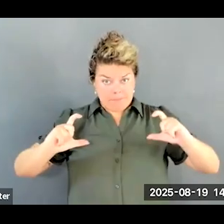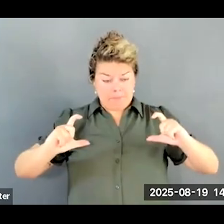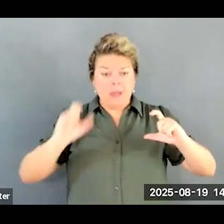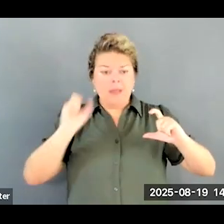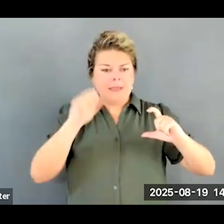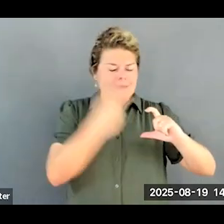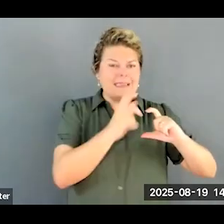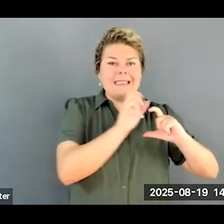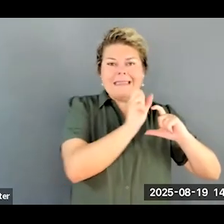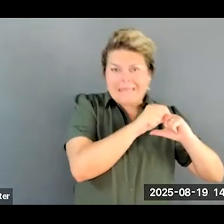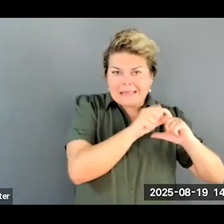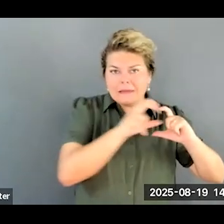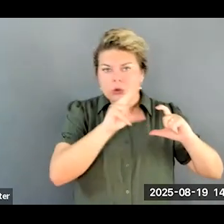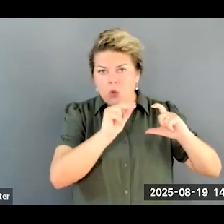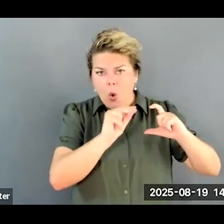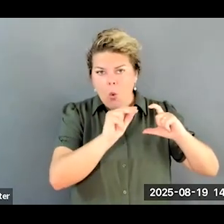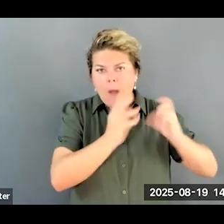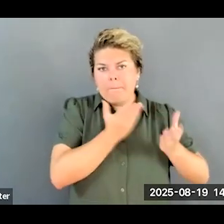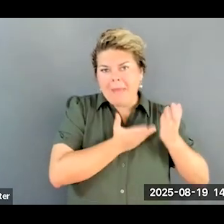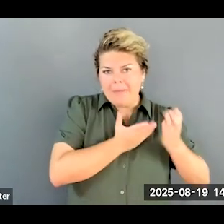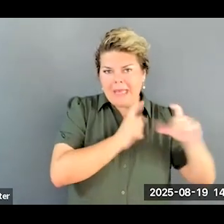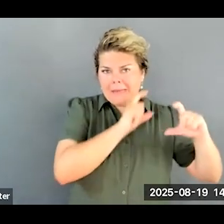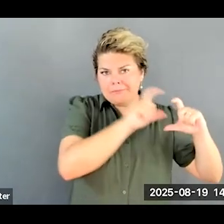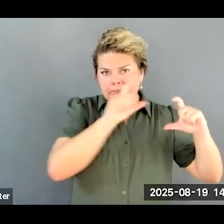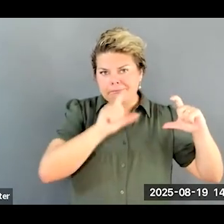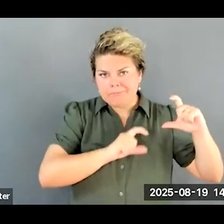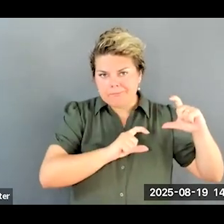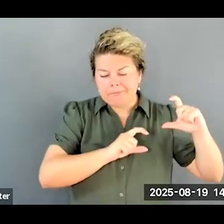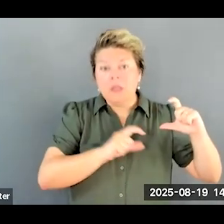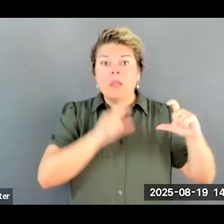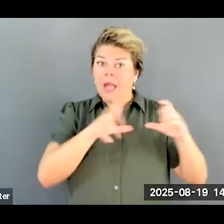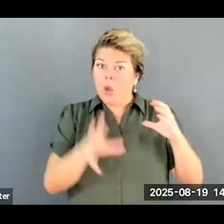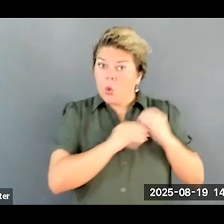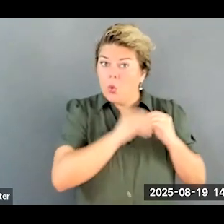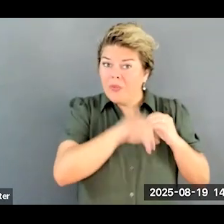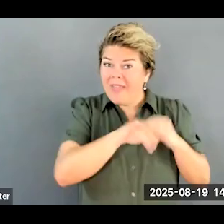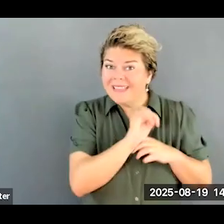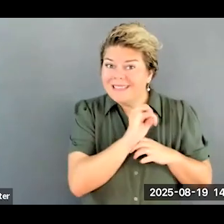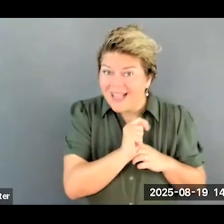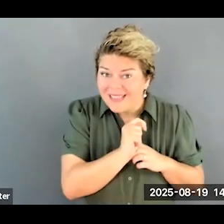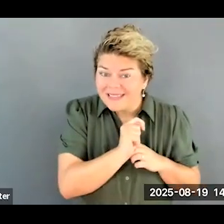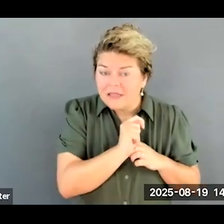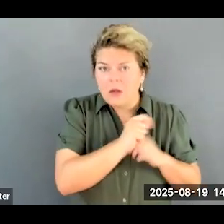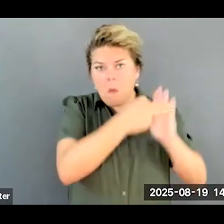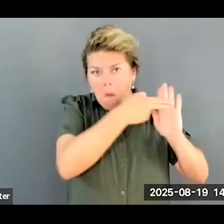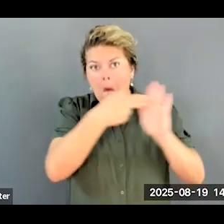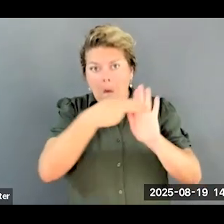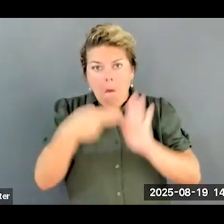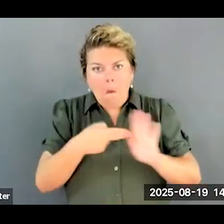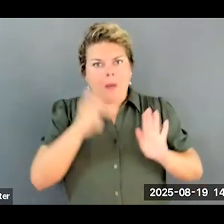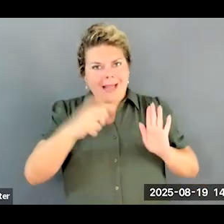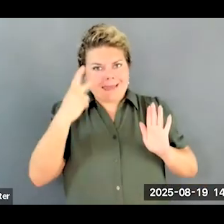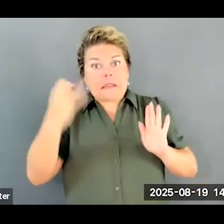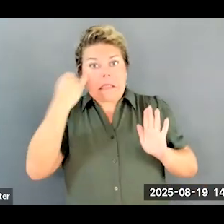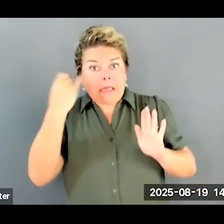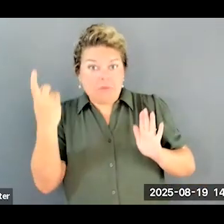have yes, no, and maybe listed within each section. So by including text descriptors, this can help individuals who have a visual